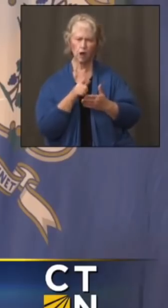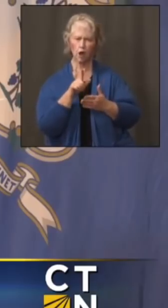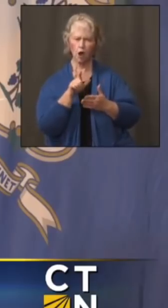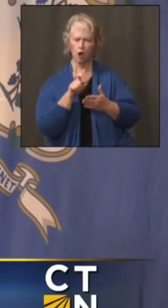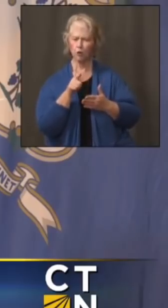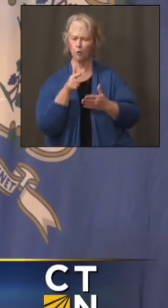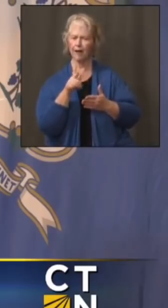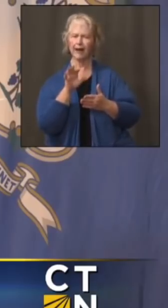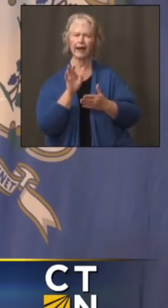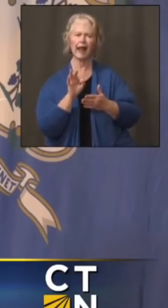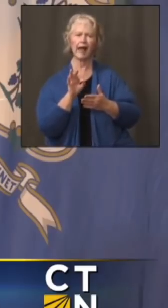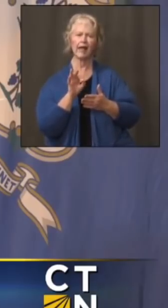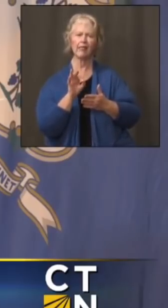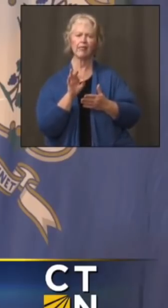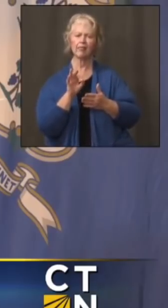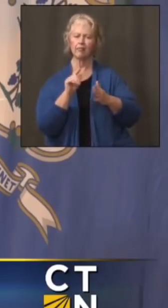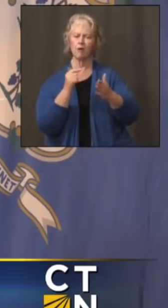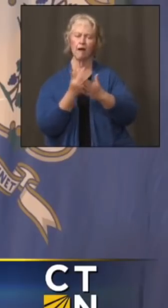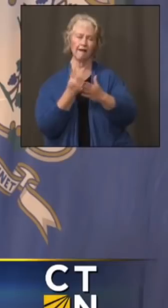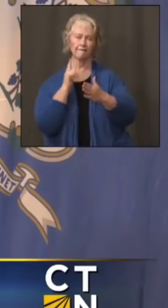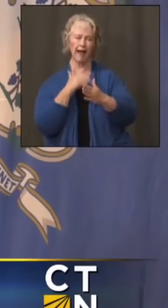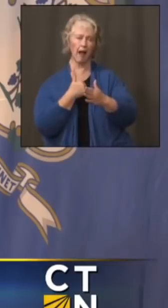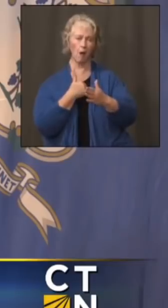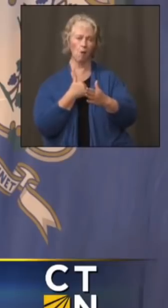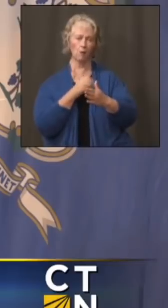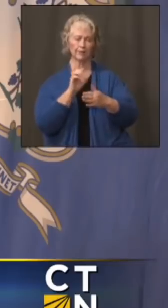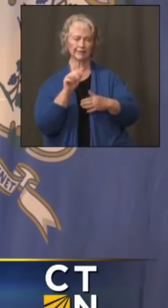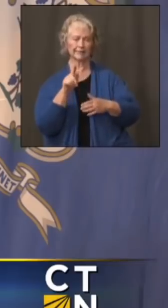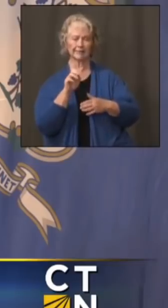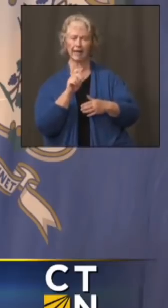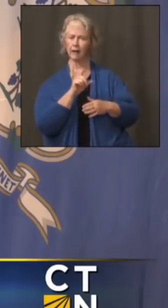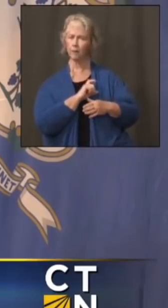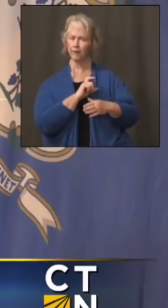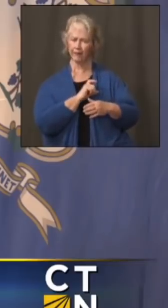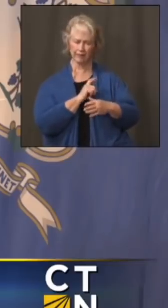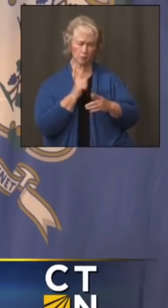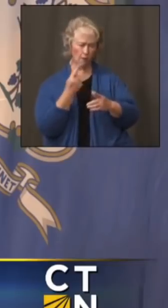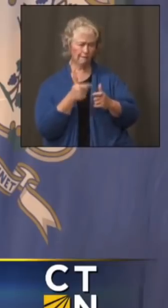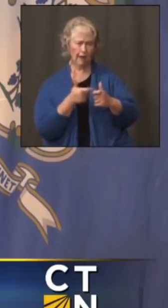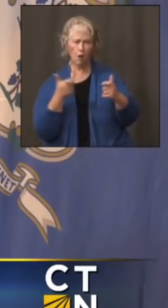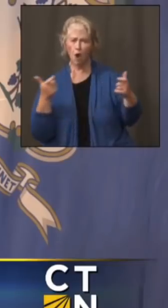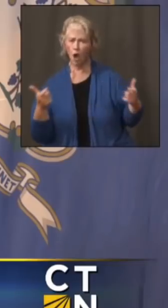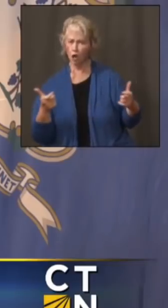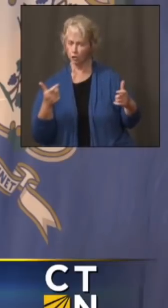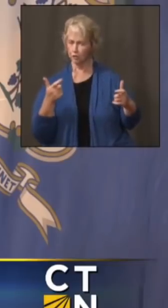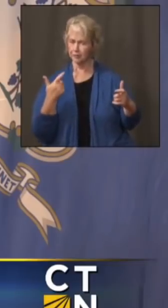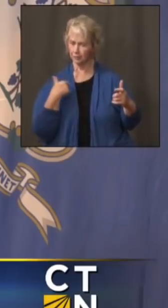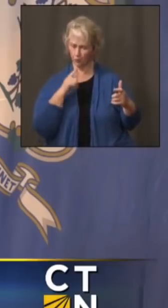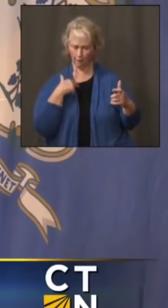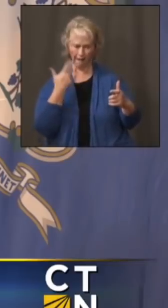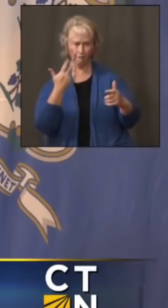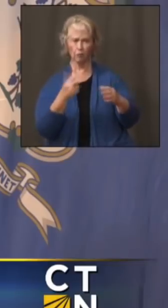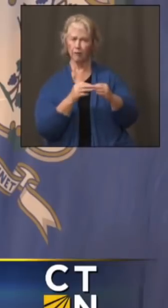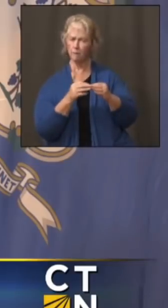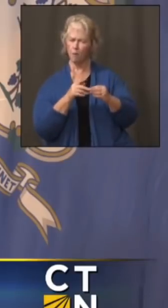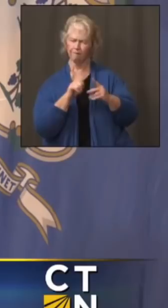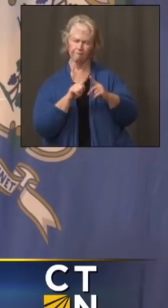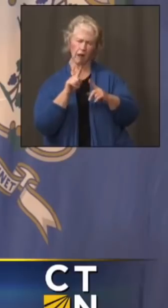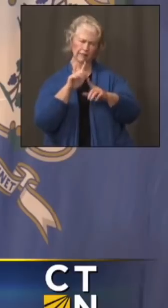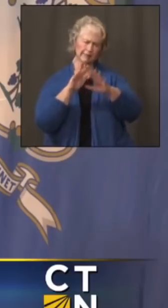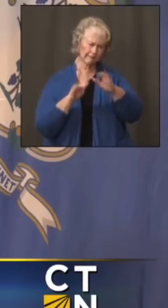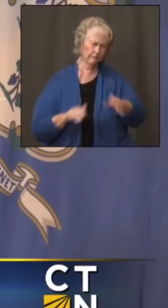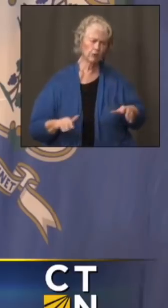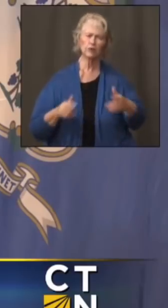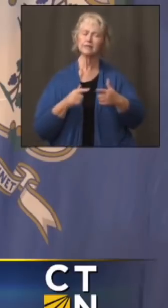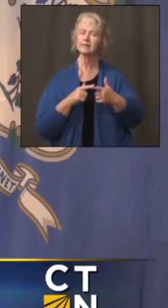state police. One of our largest class, one of 3 classes we're going to have over the next 12 months, most diverse class of state police